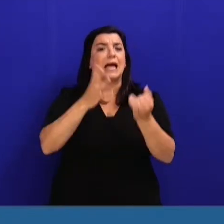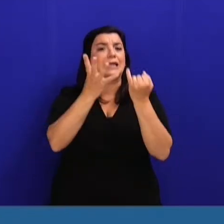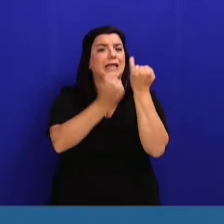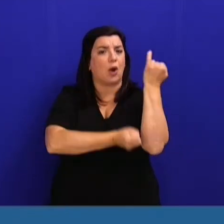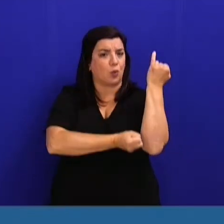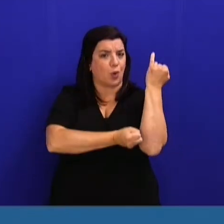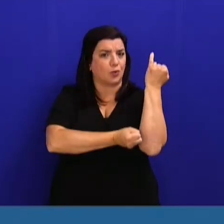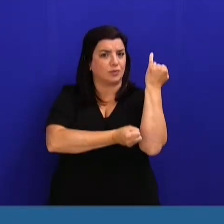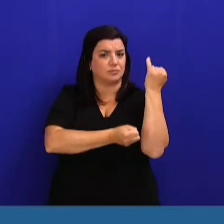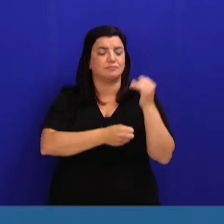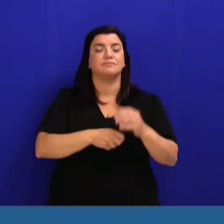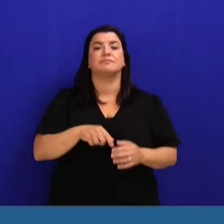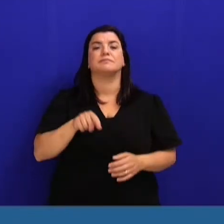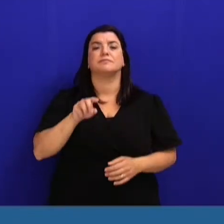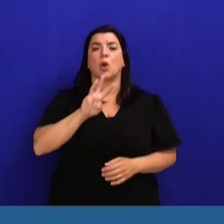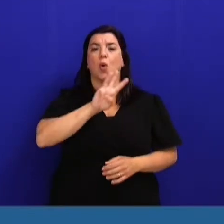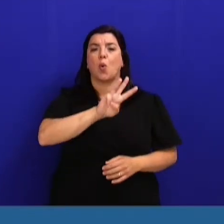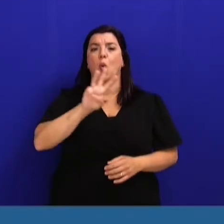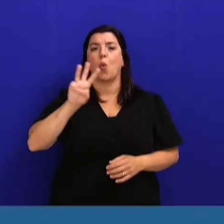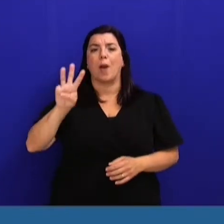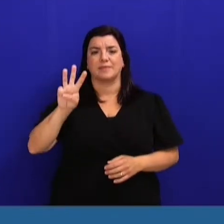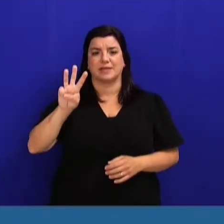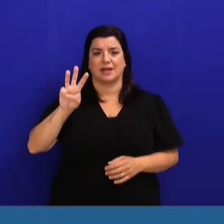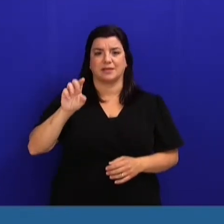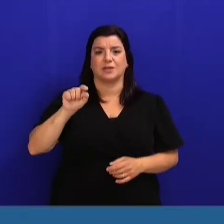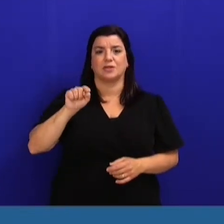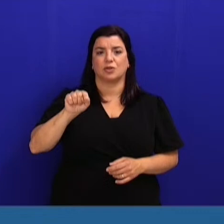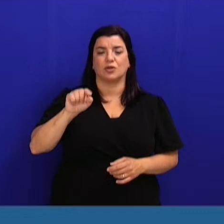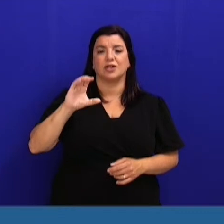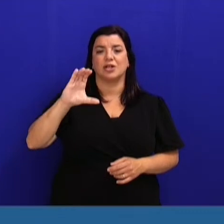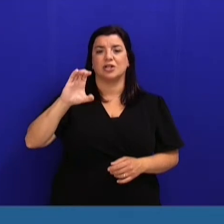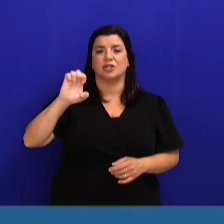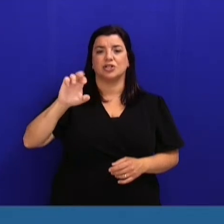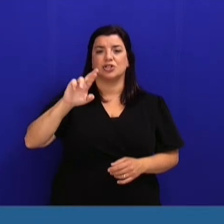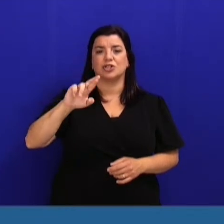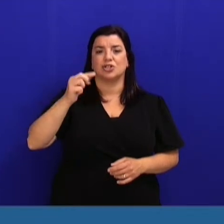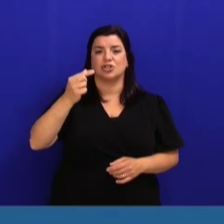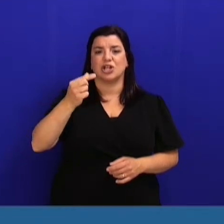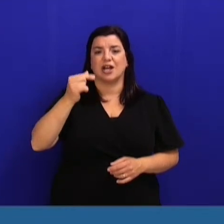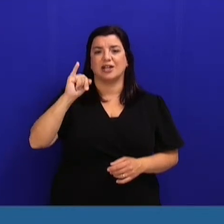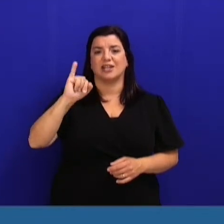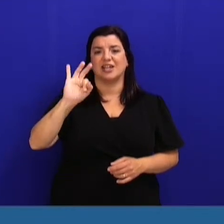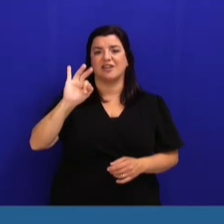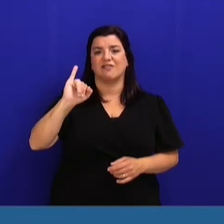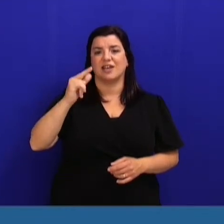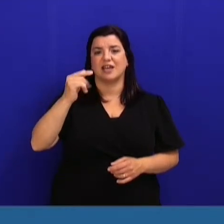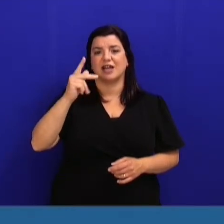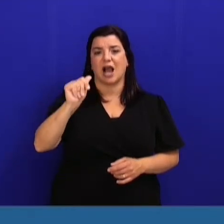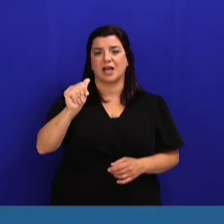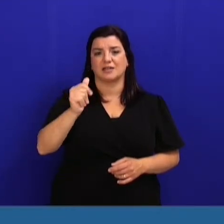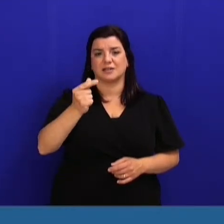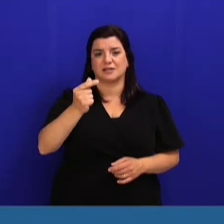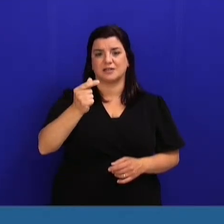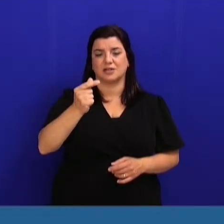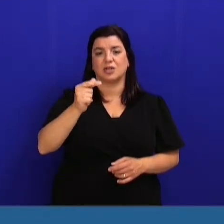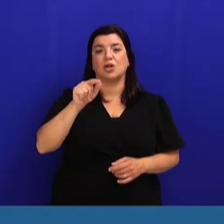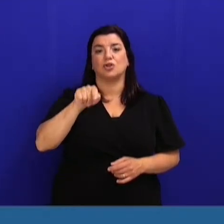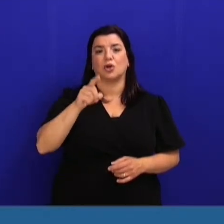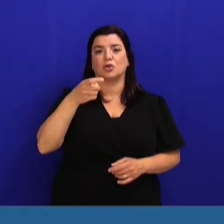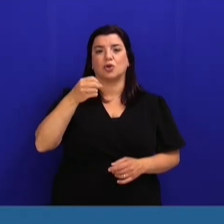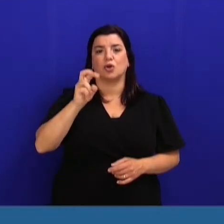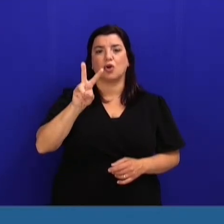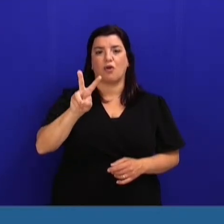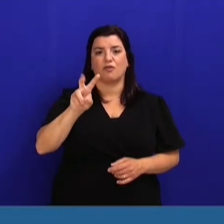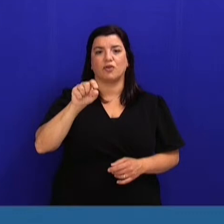titlu fuq il-website ċertifikat vaccine.gov.mt u din hija sempliċi ħafna kif inti tista'